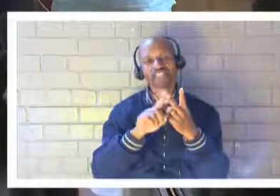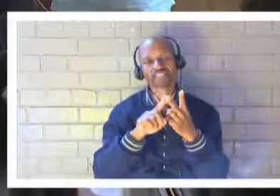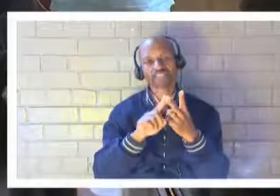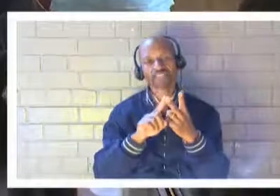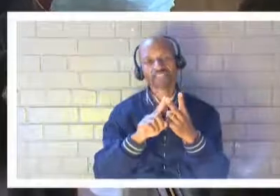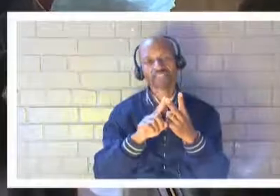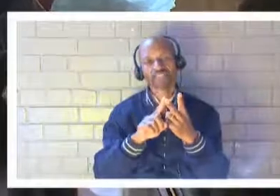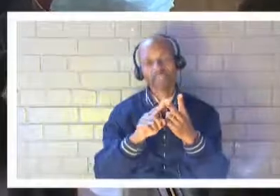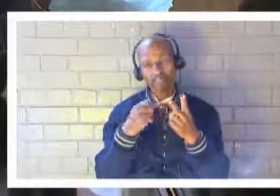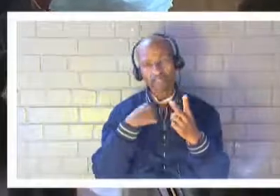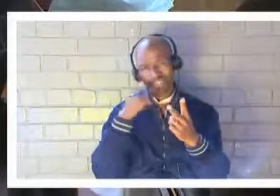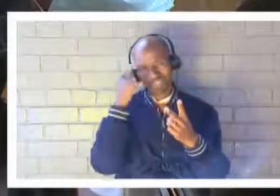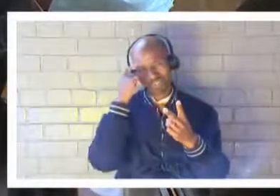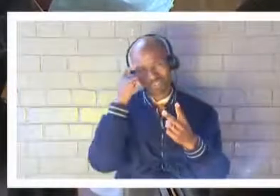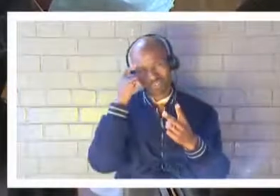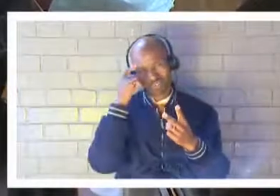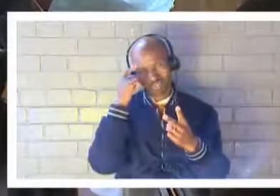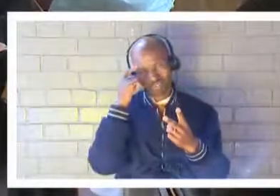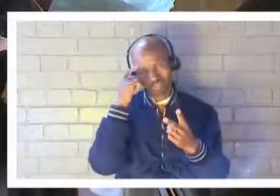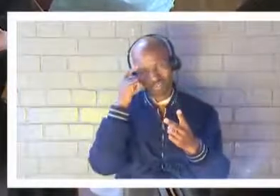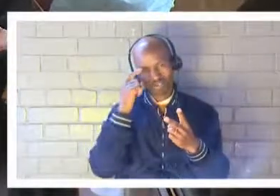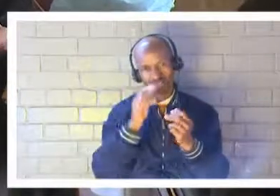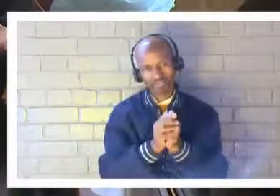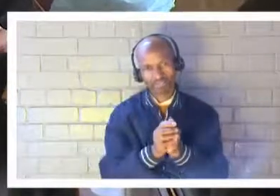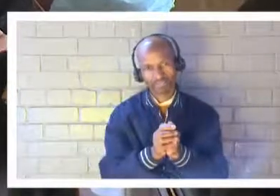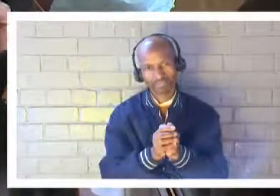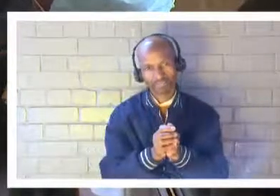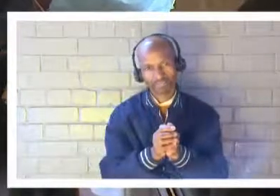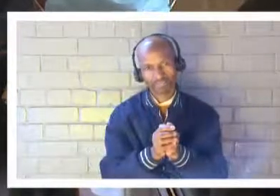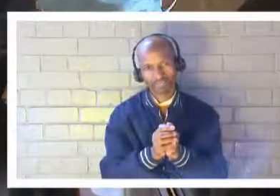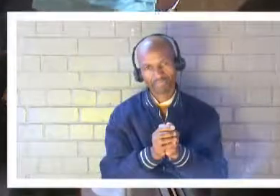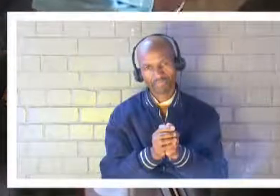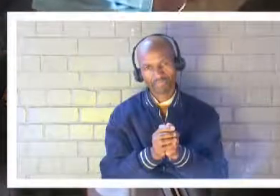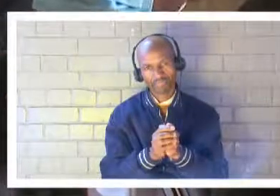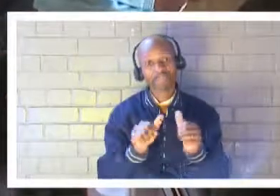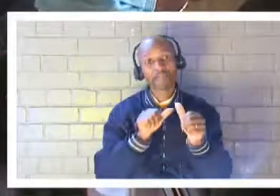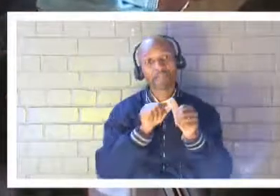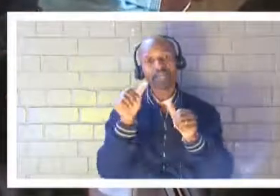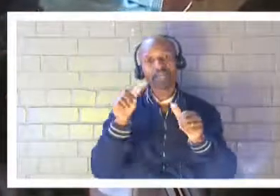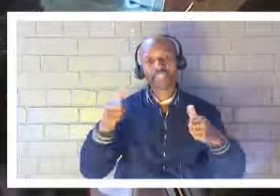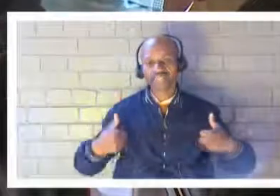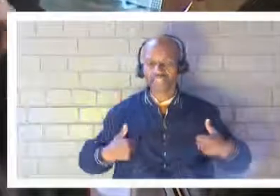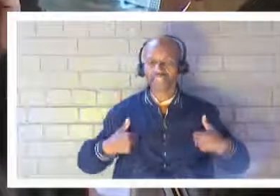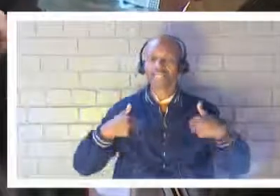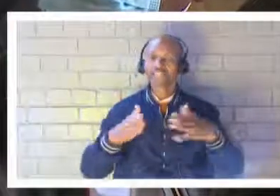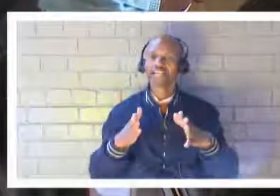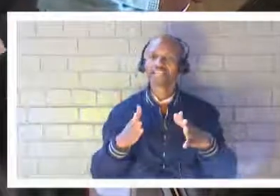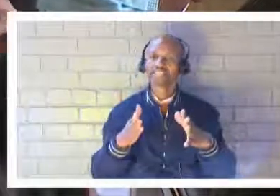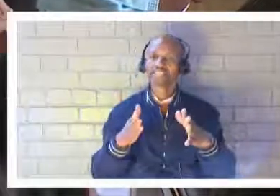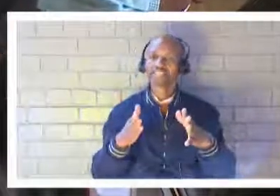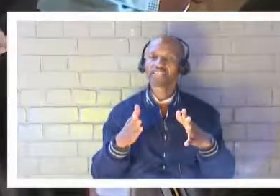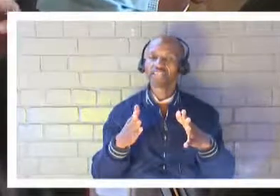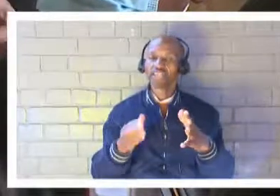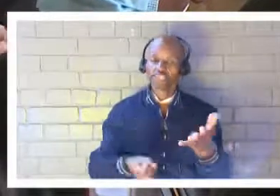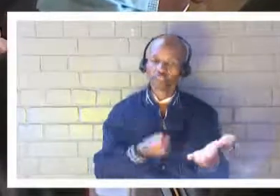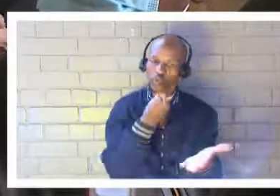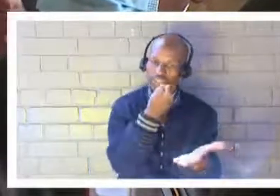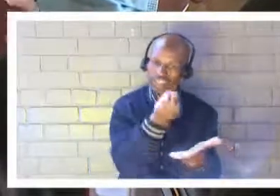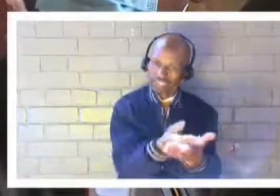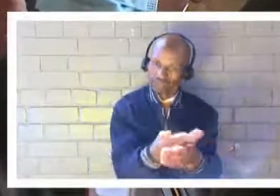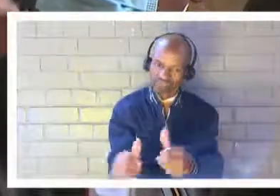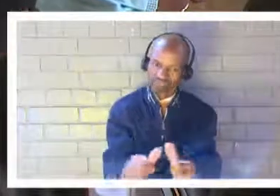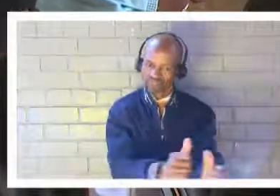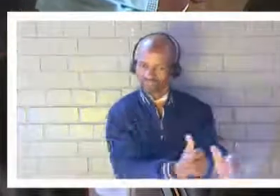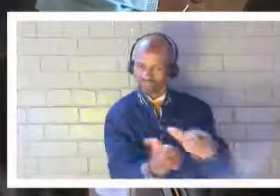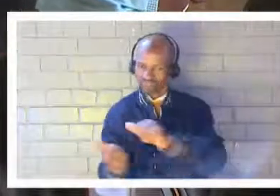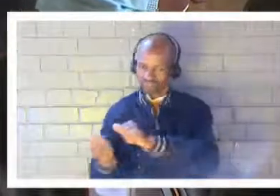is, I think the best starting point is to bring the budget back to